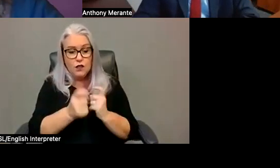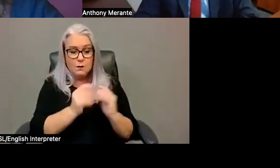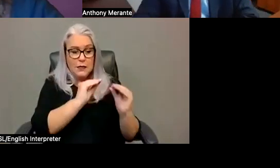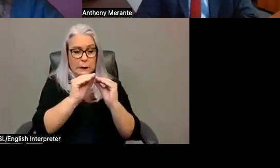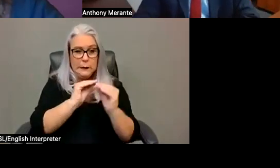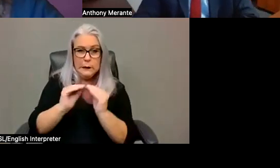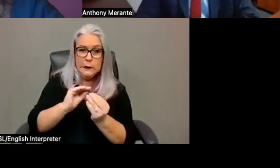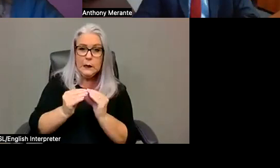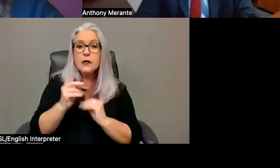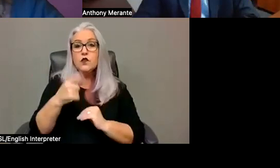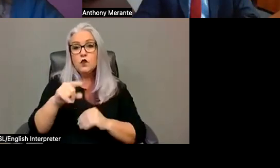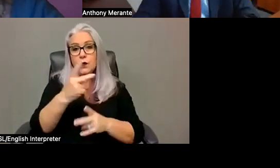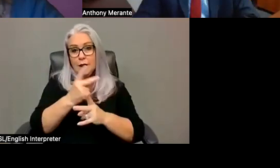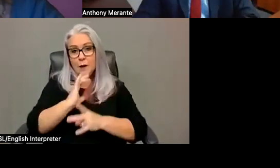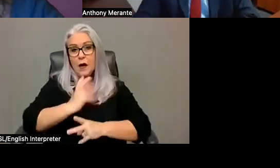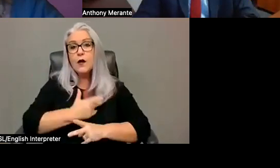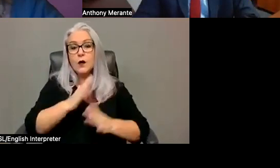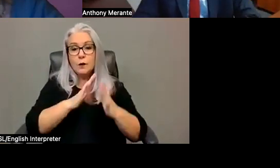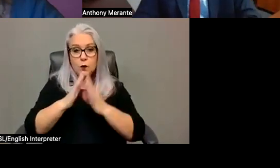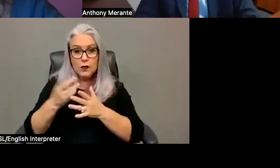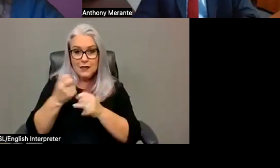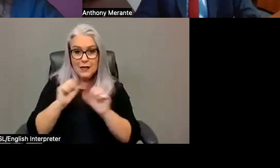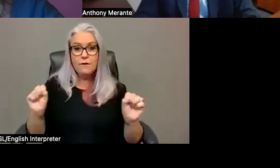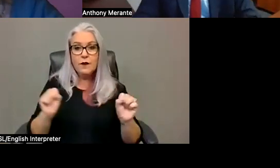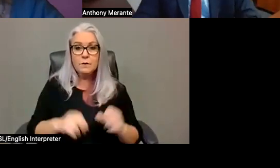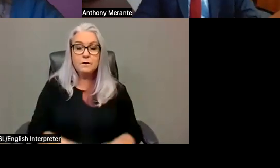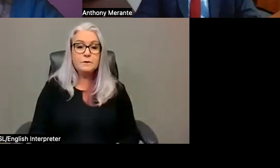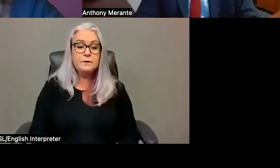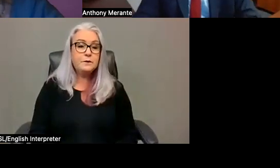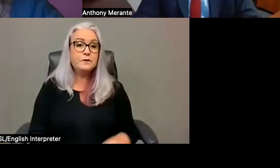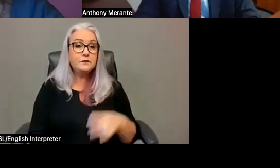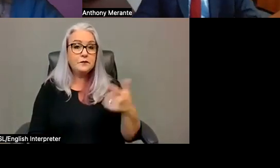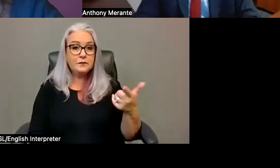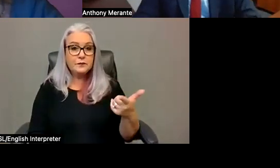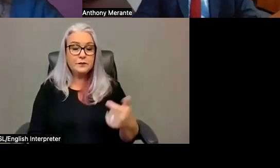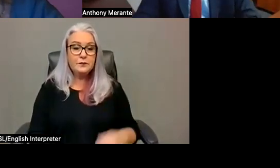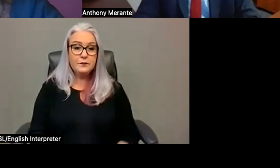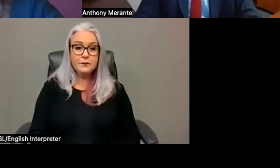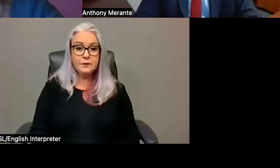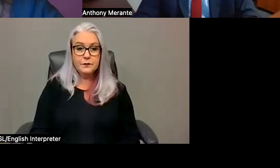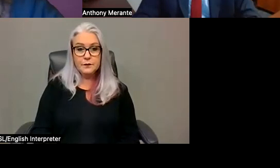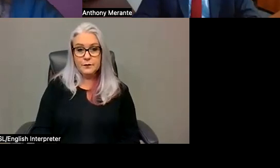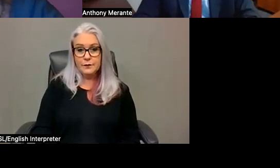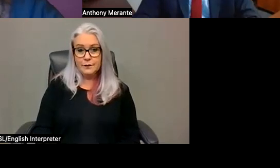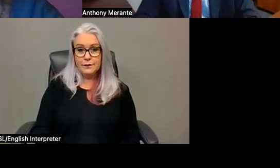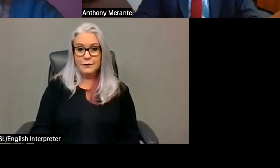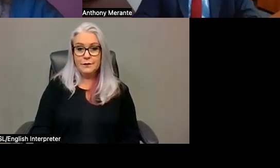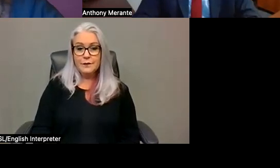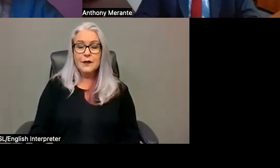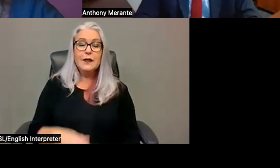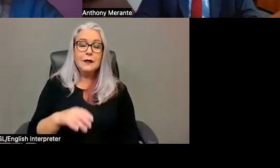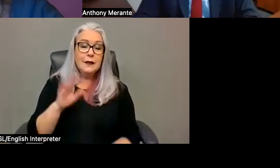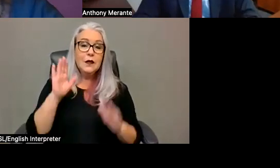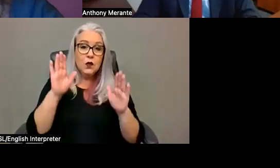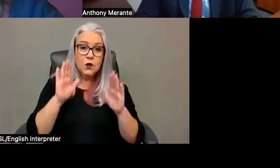here, which is to keep our community safe. Thank you. Mr. Merante. Excellent question.